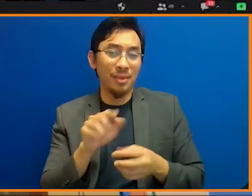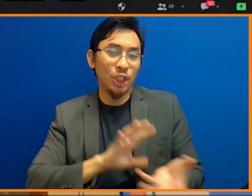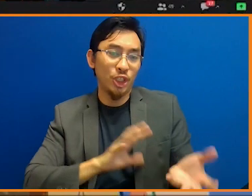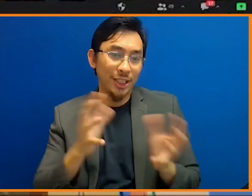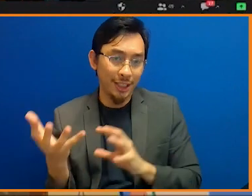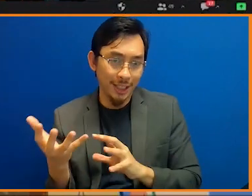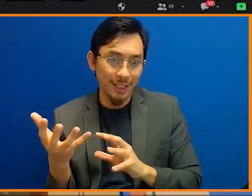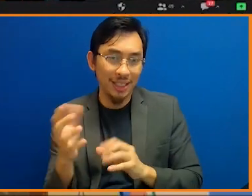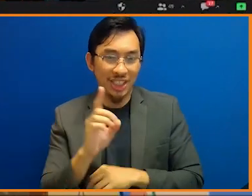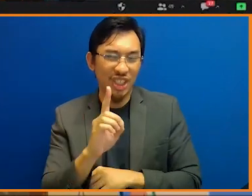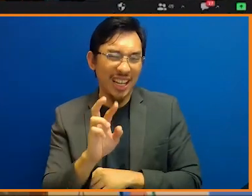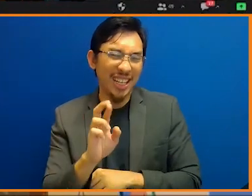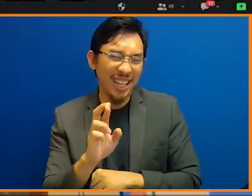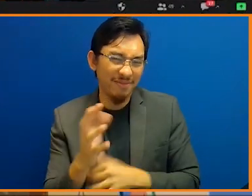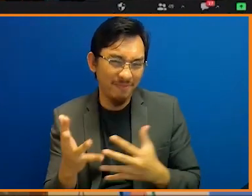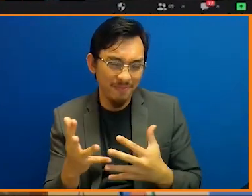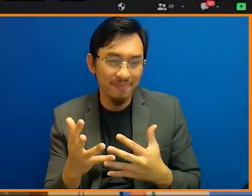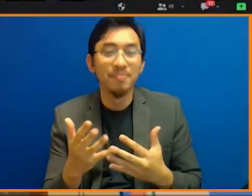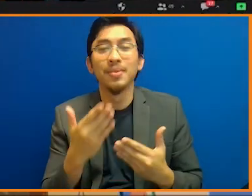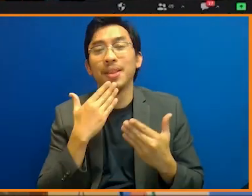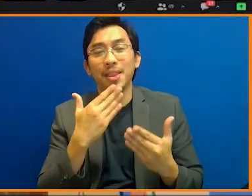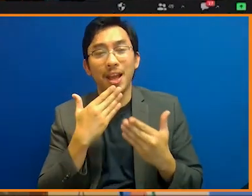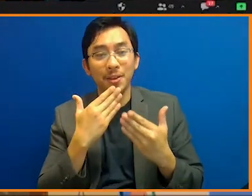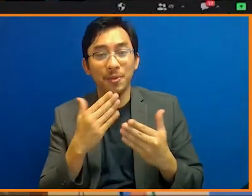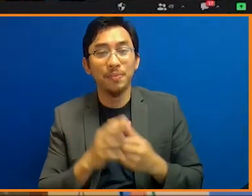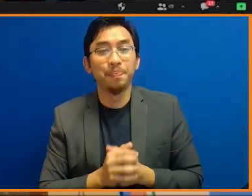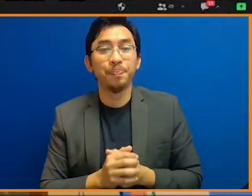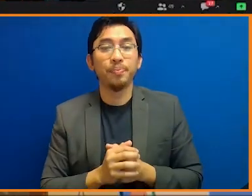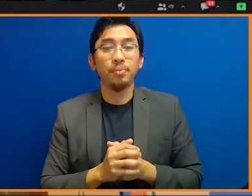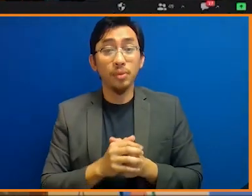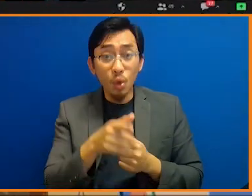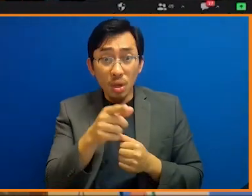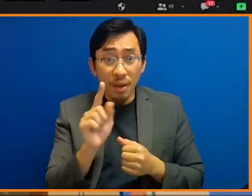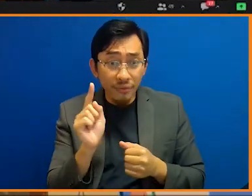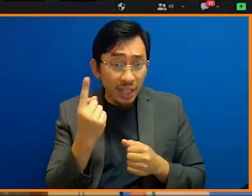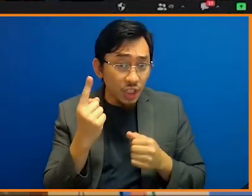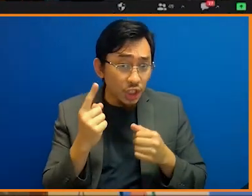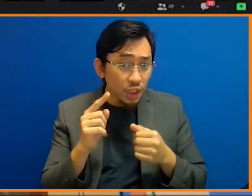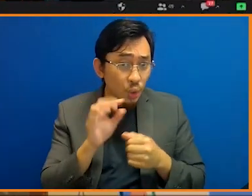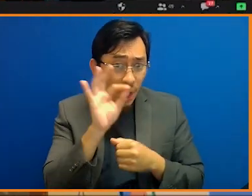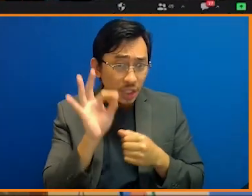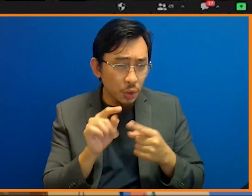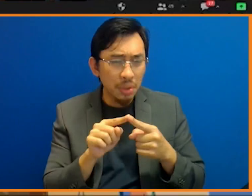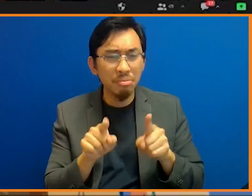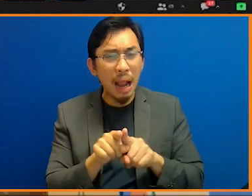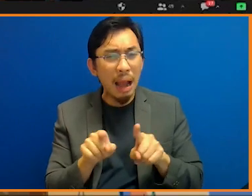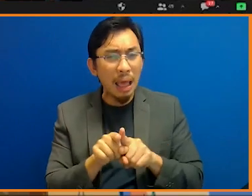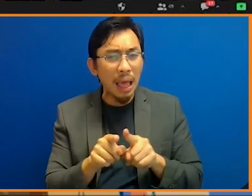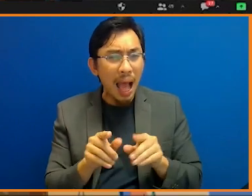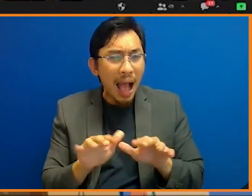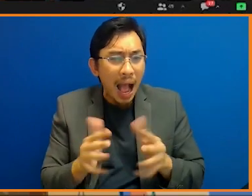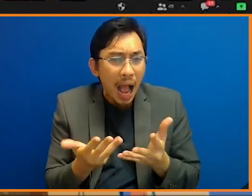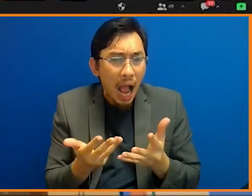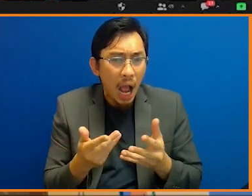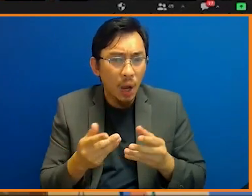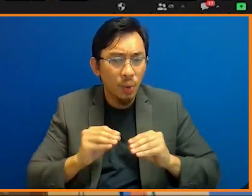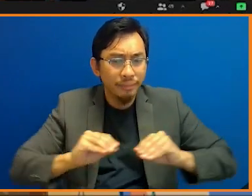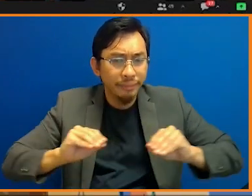disaster knowledge or even like disaster risk reduction? Thank you. You mean your first question is about like